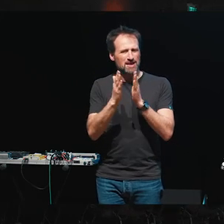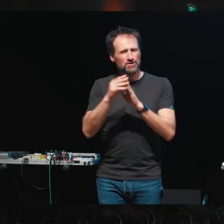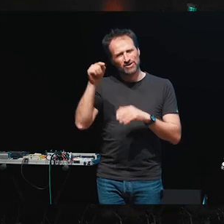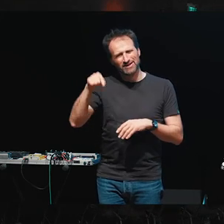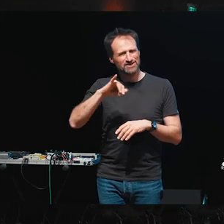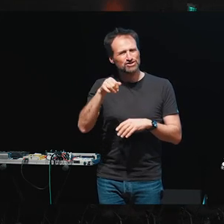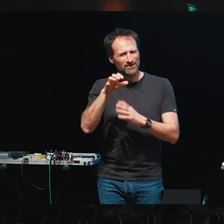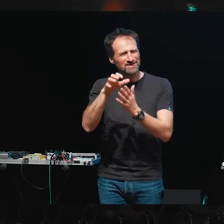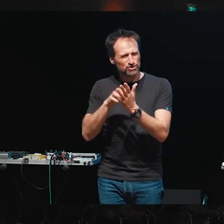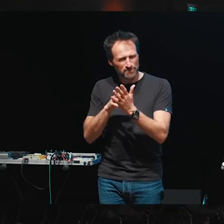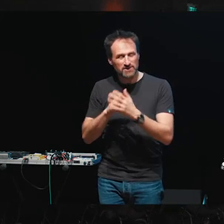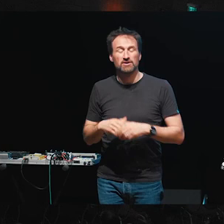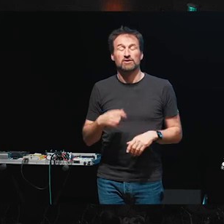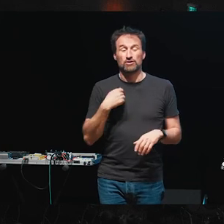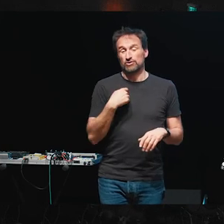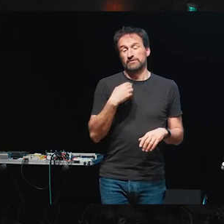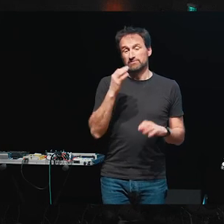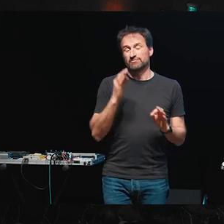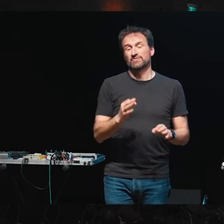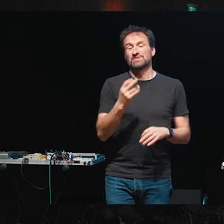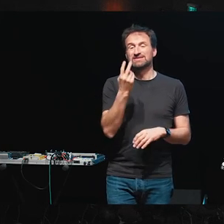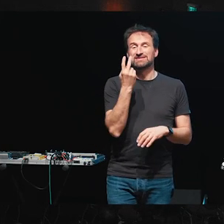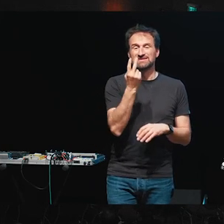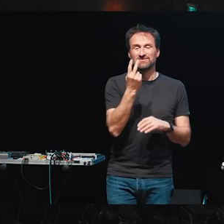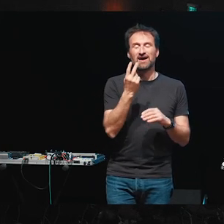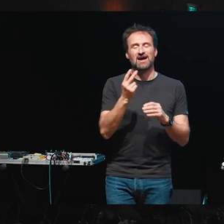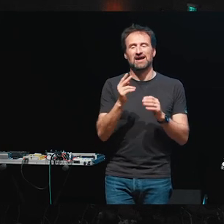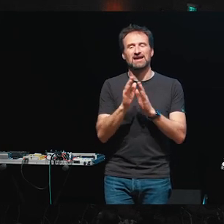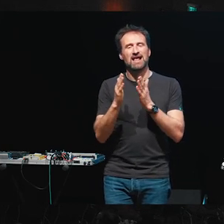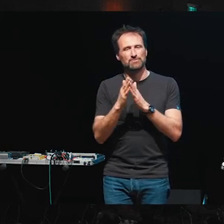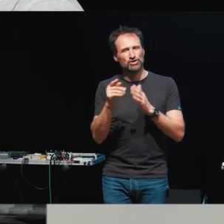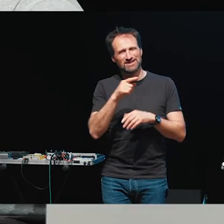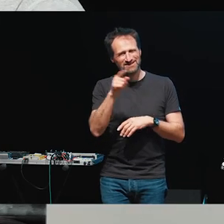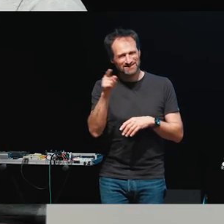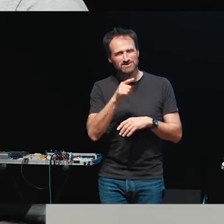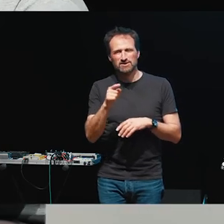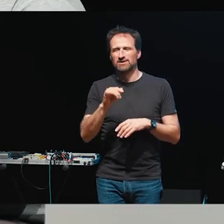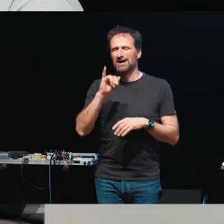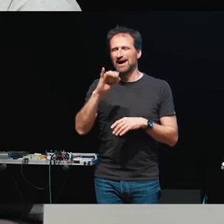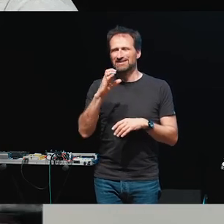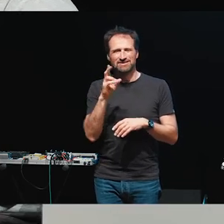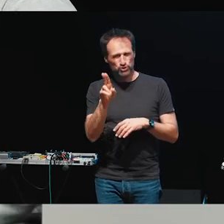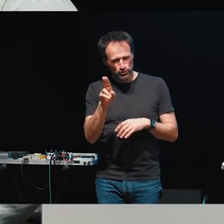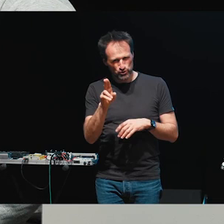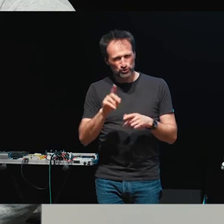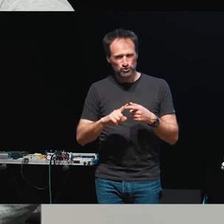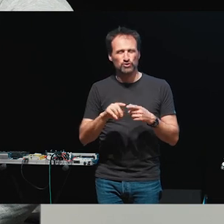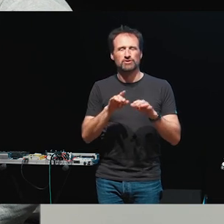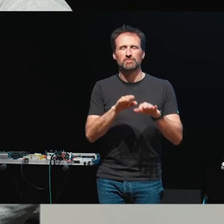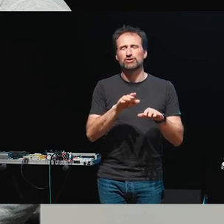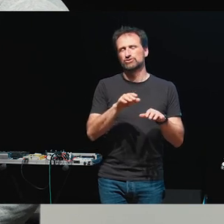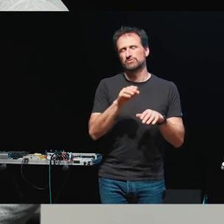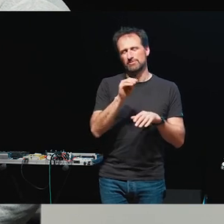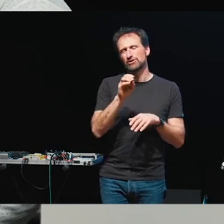And originally, we had sort of two underlying libraries. We had ICU and then the Microsoft Internationalization